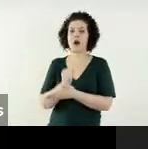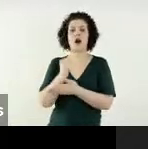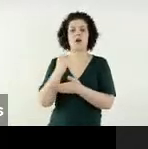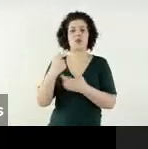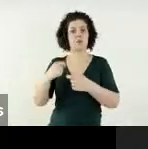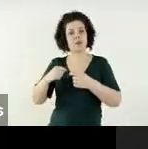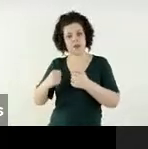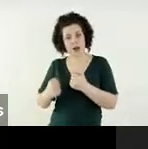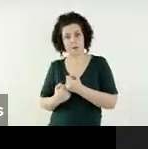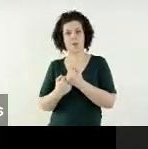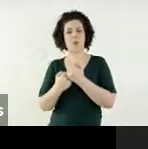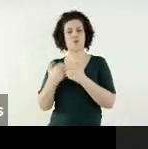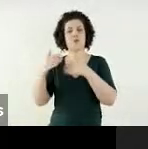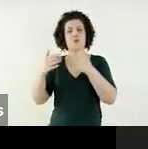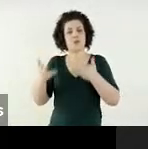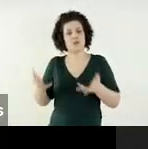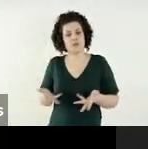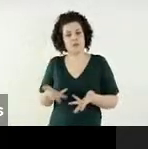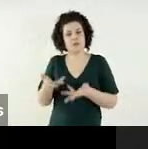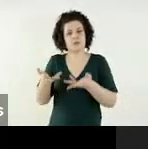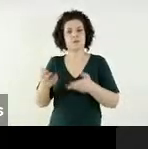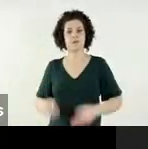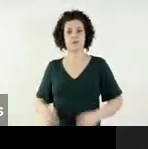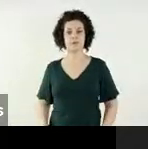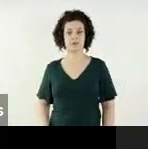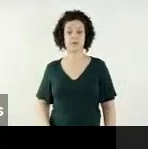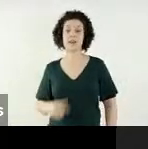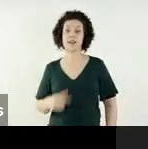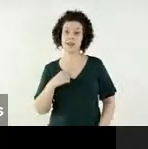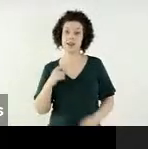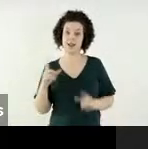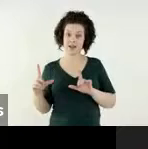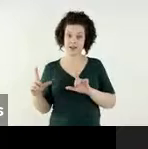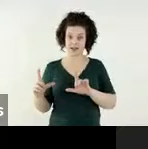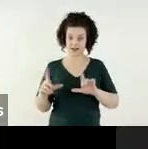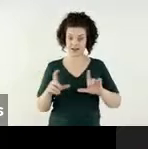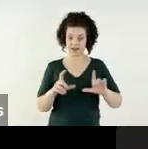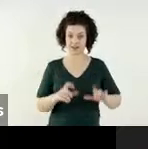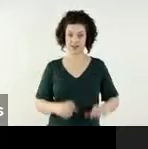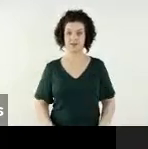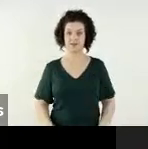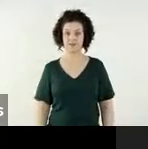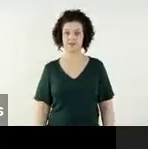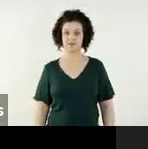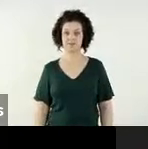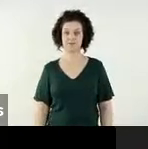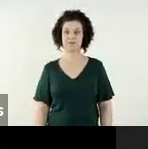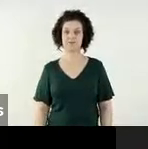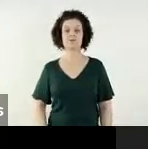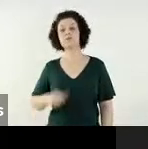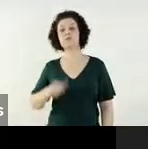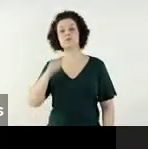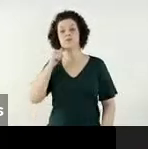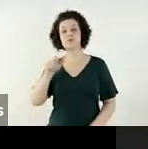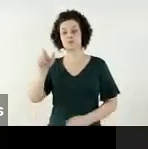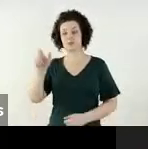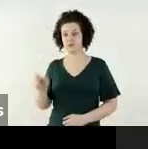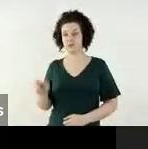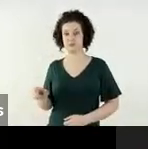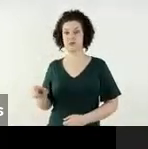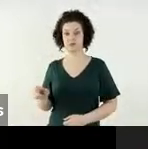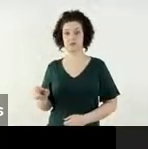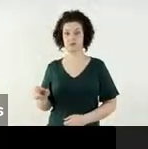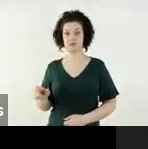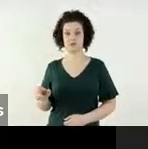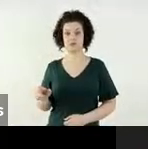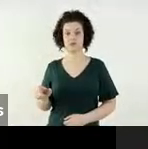Here is one of those photographs of the photographer and subject, Lynn Reynolds, whom we see also in the last series, across the